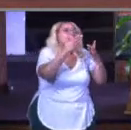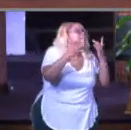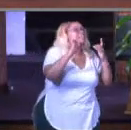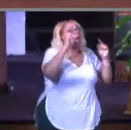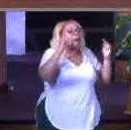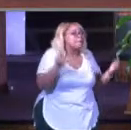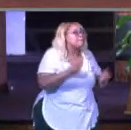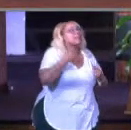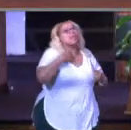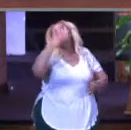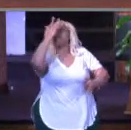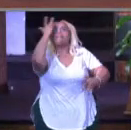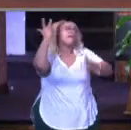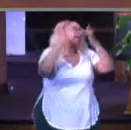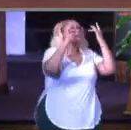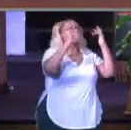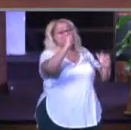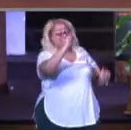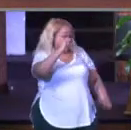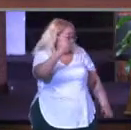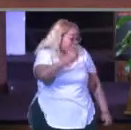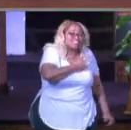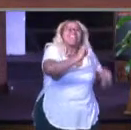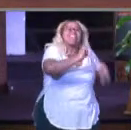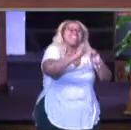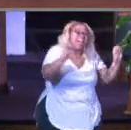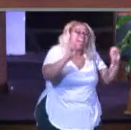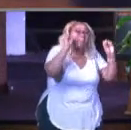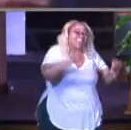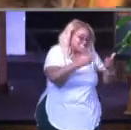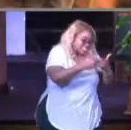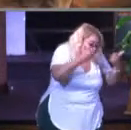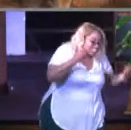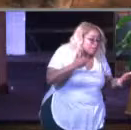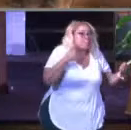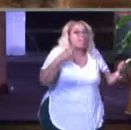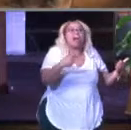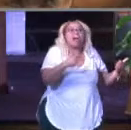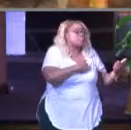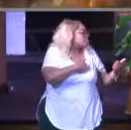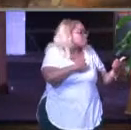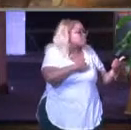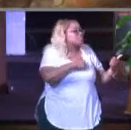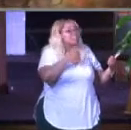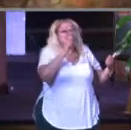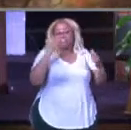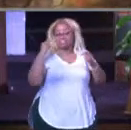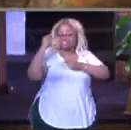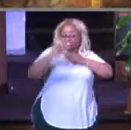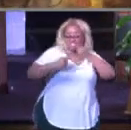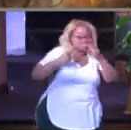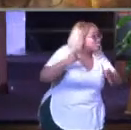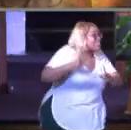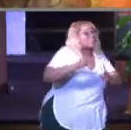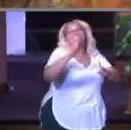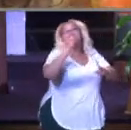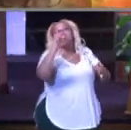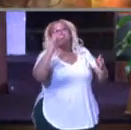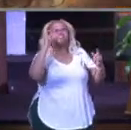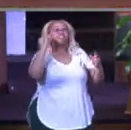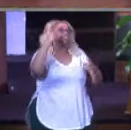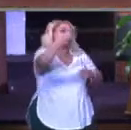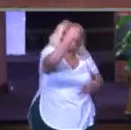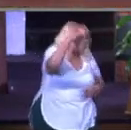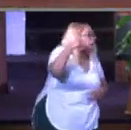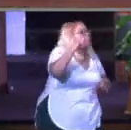not our negligence, not our attitude. Nothing can separate us. not our generational curse, not the